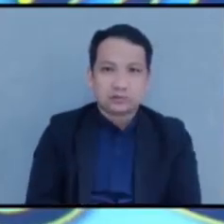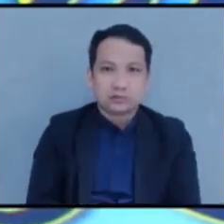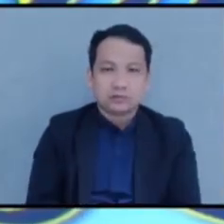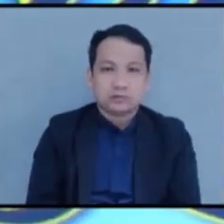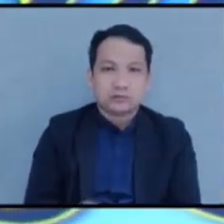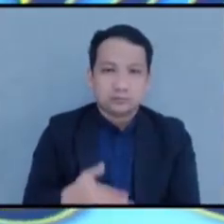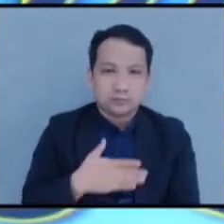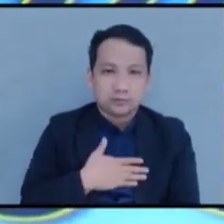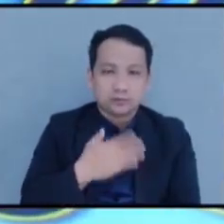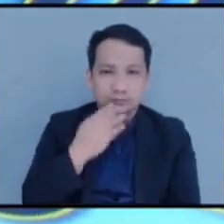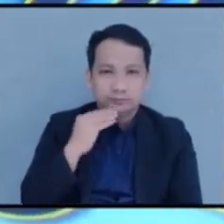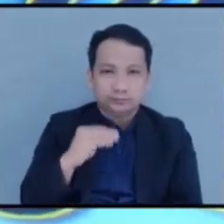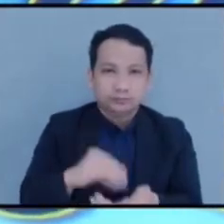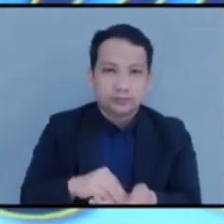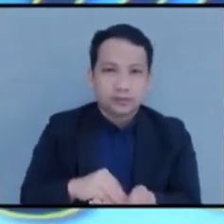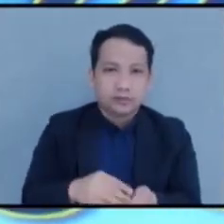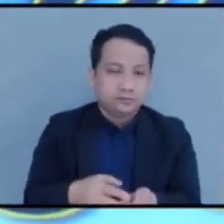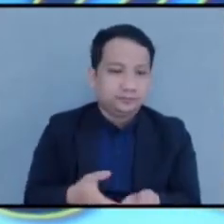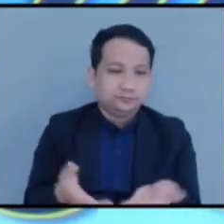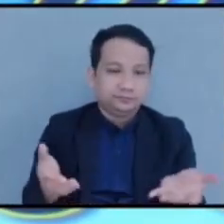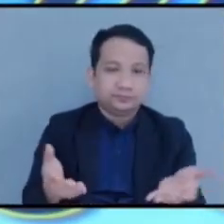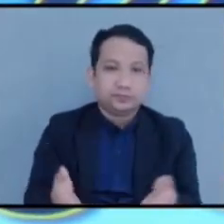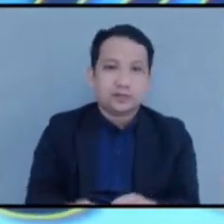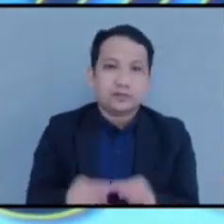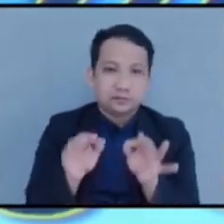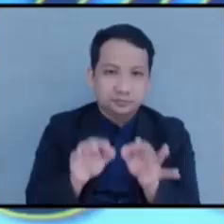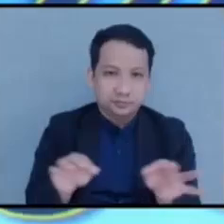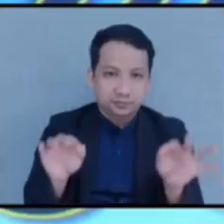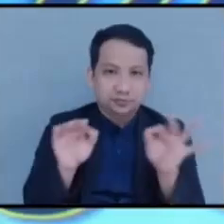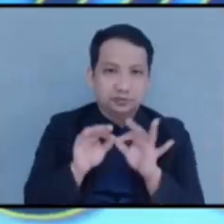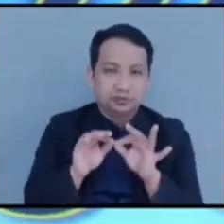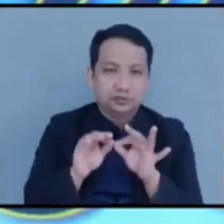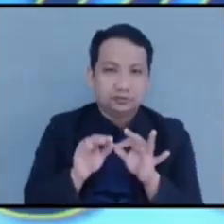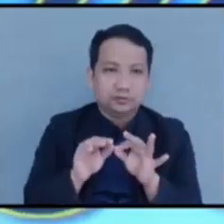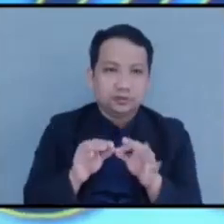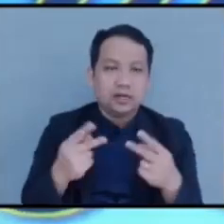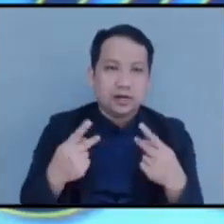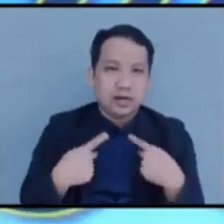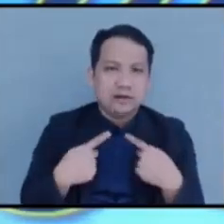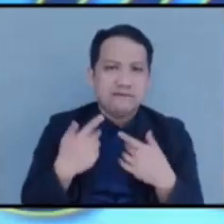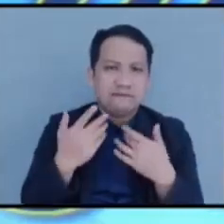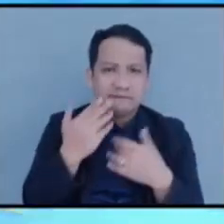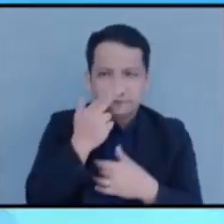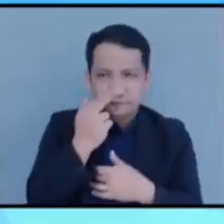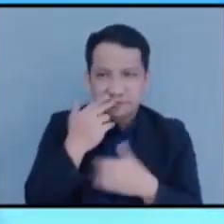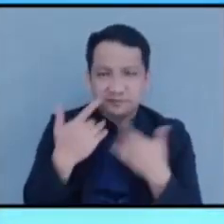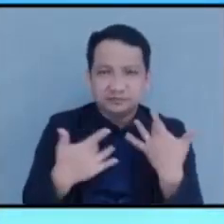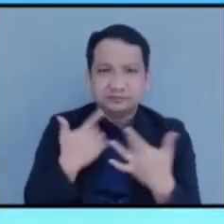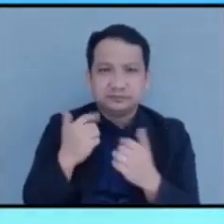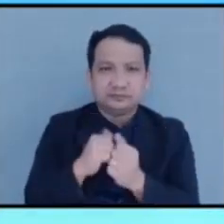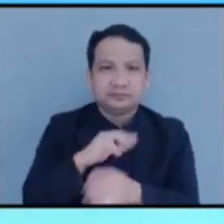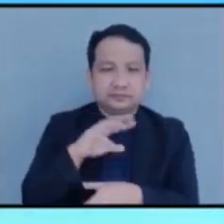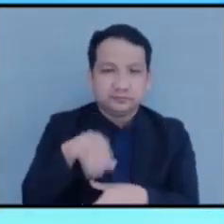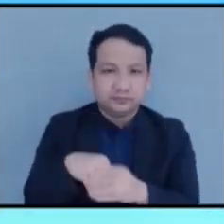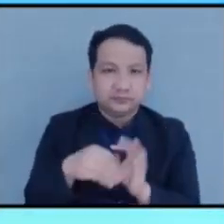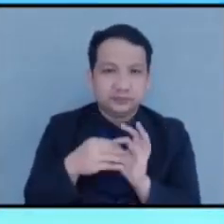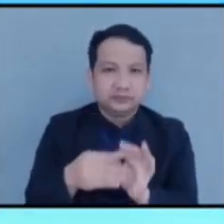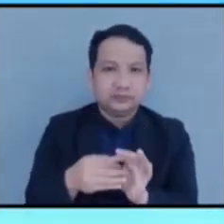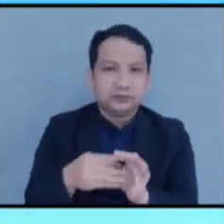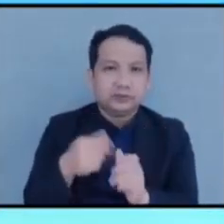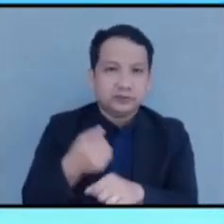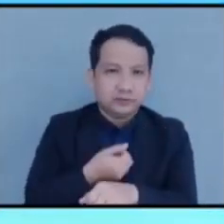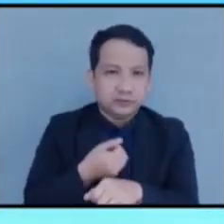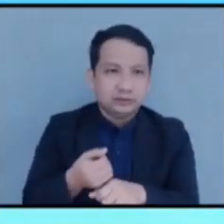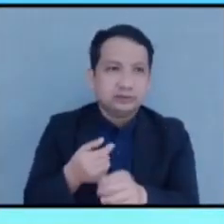message, the most important thing is to really have fun, because in this industry, it may get hard, it may require a